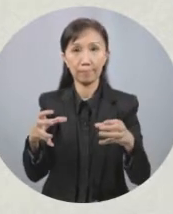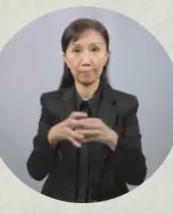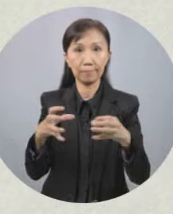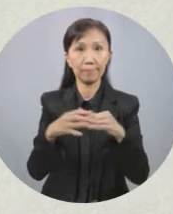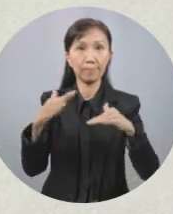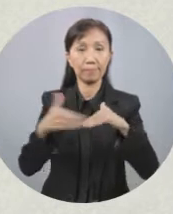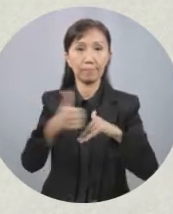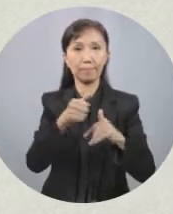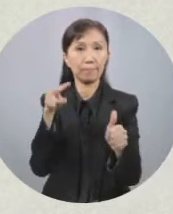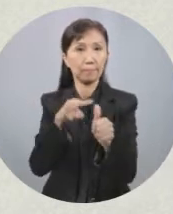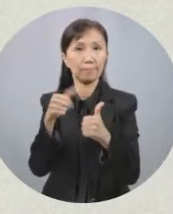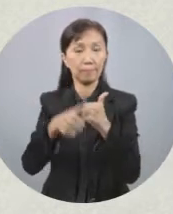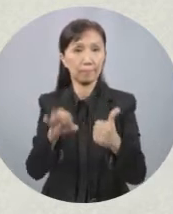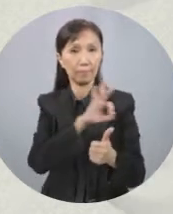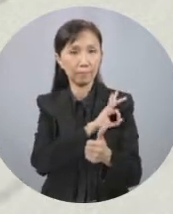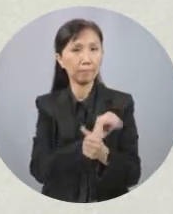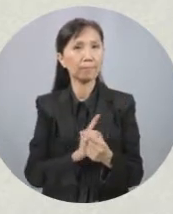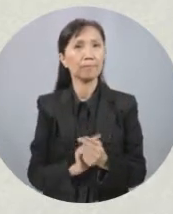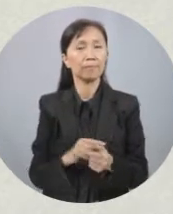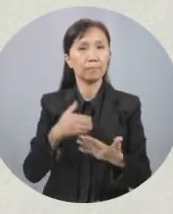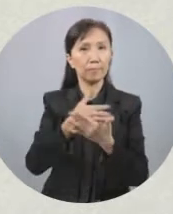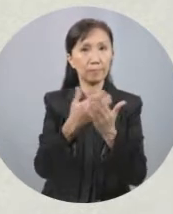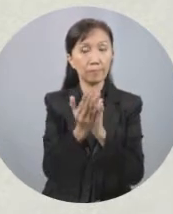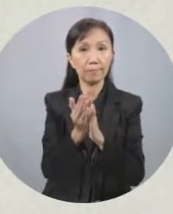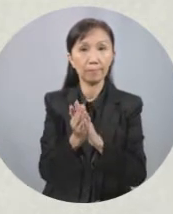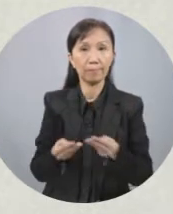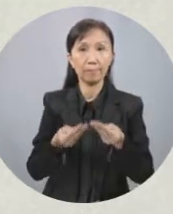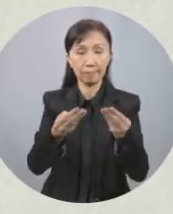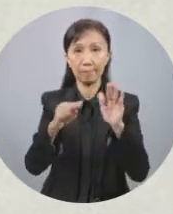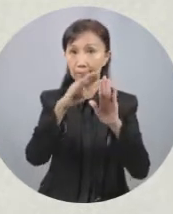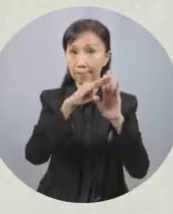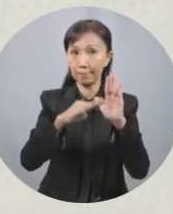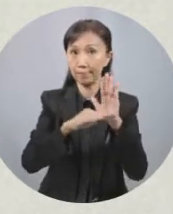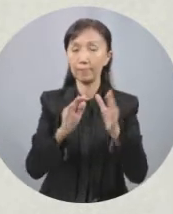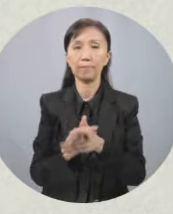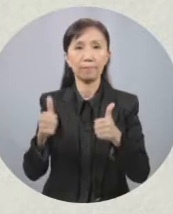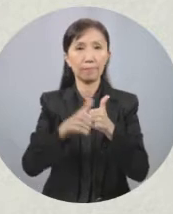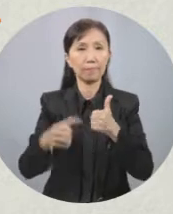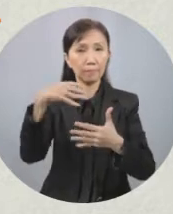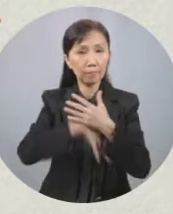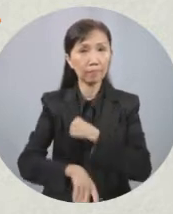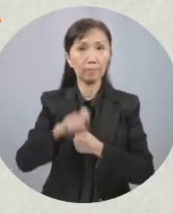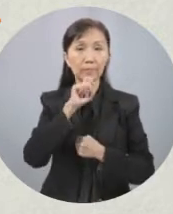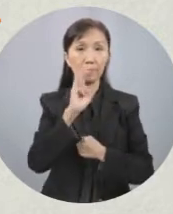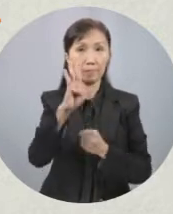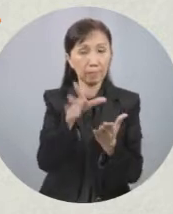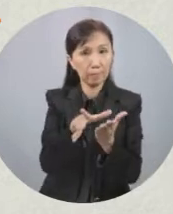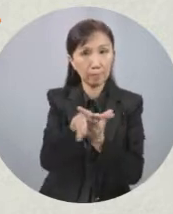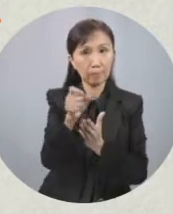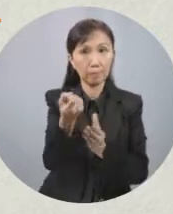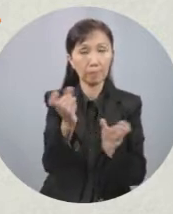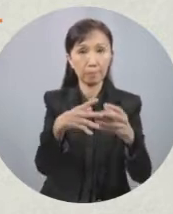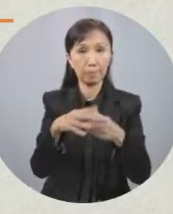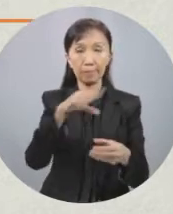shall appoint a chairperson and not more than 16 members to form the EOC board, which provides guidance on the overall strategy of the